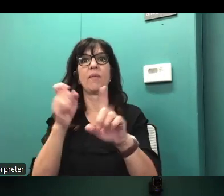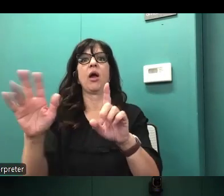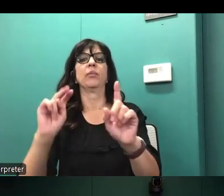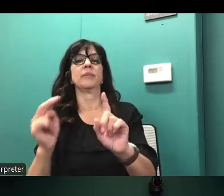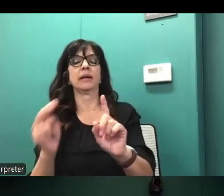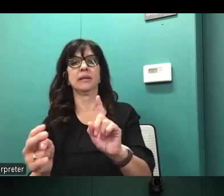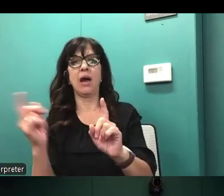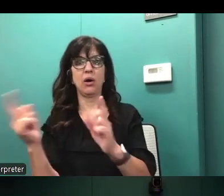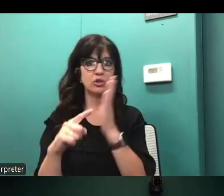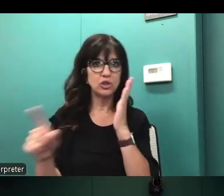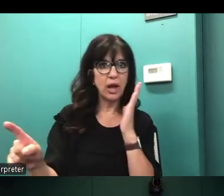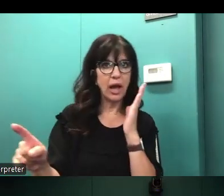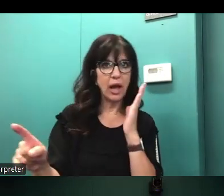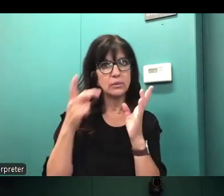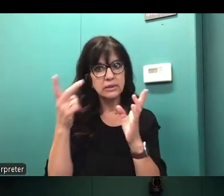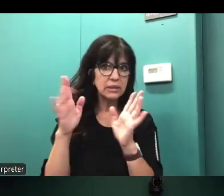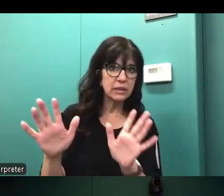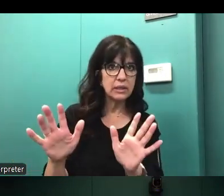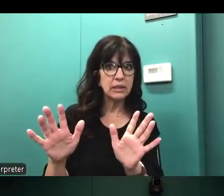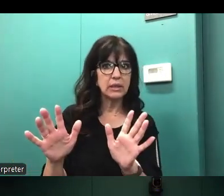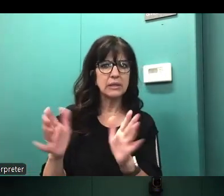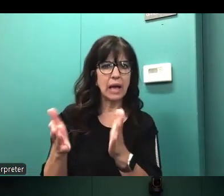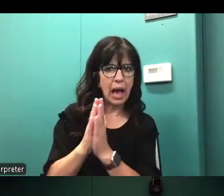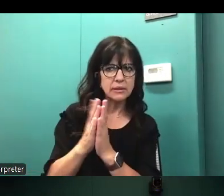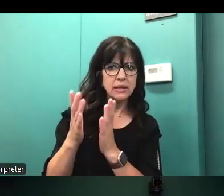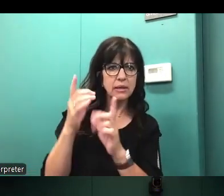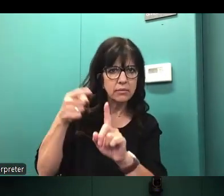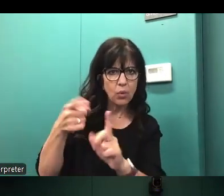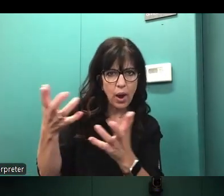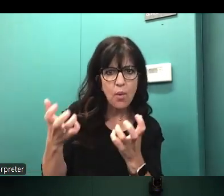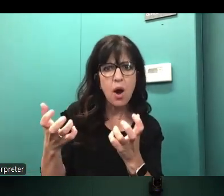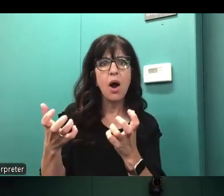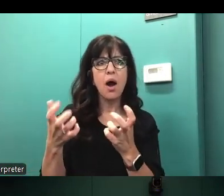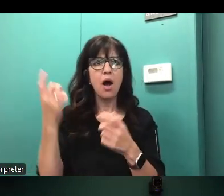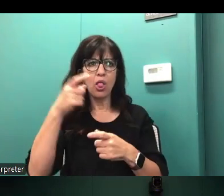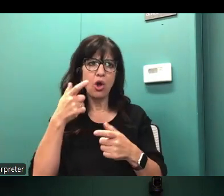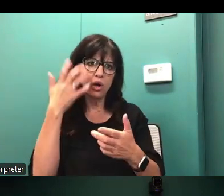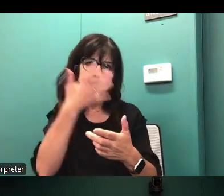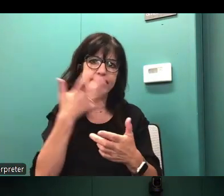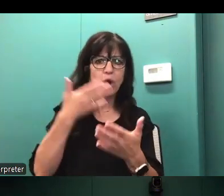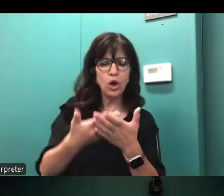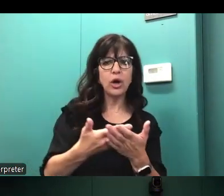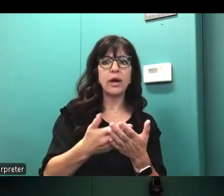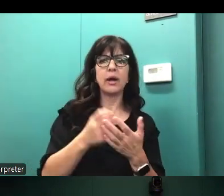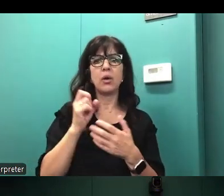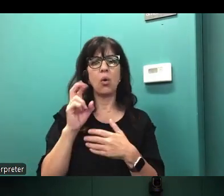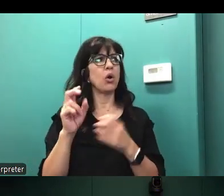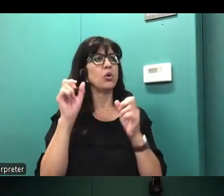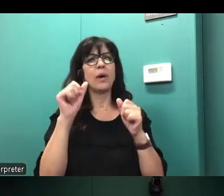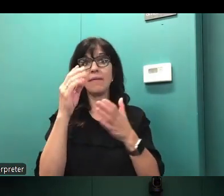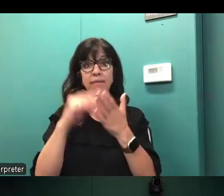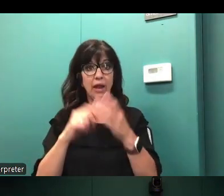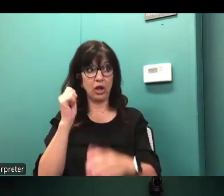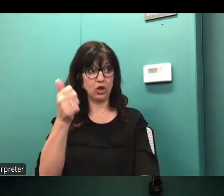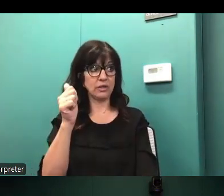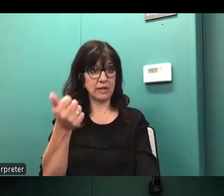Yes, so I always check that to see, okay, is it asking what I want? Does it look decent? And you can fill it out